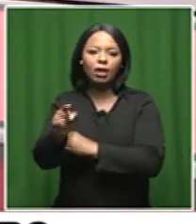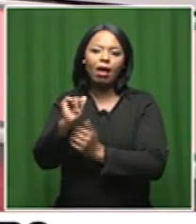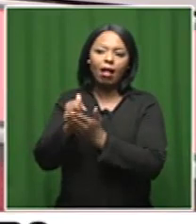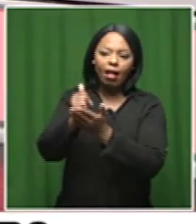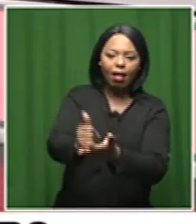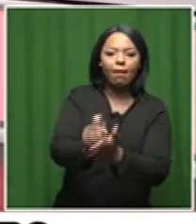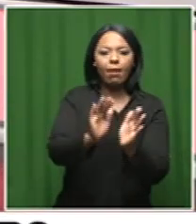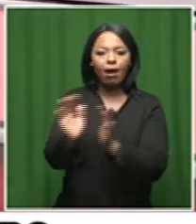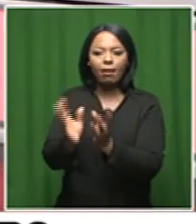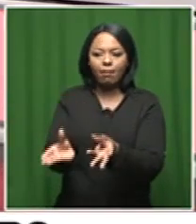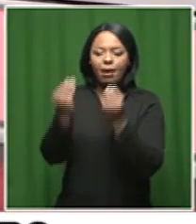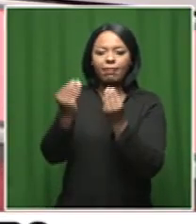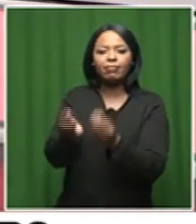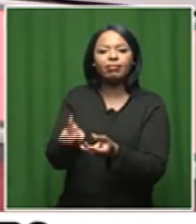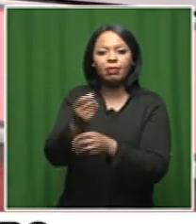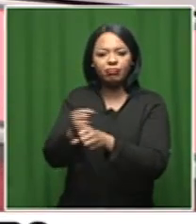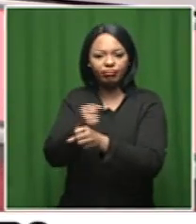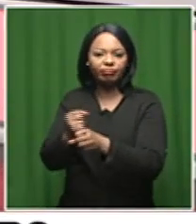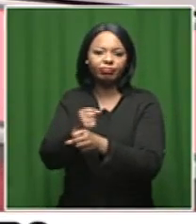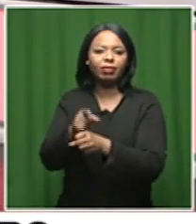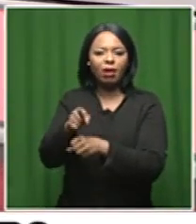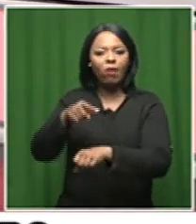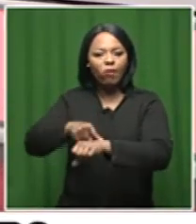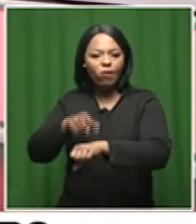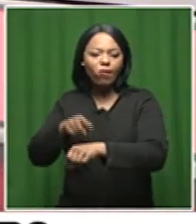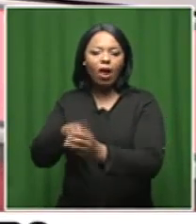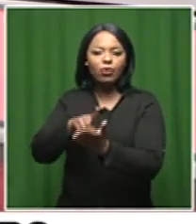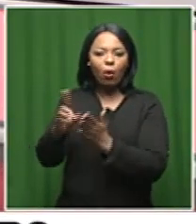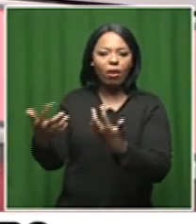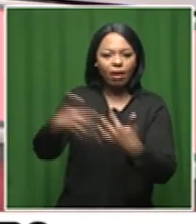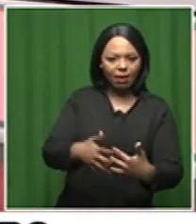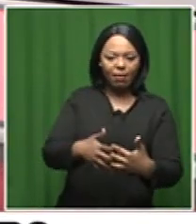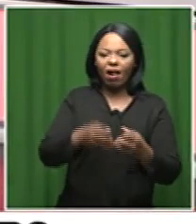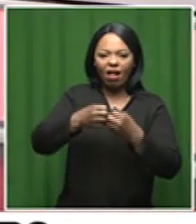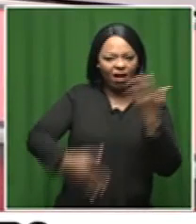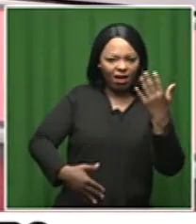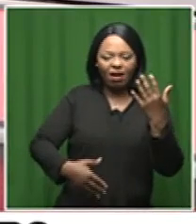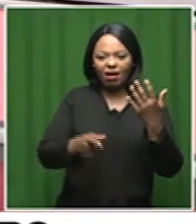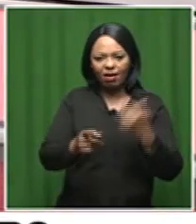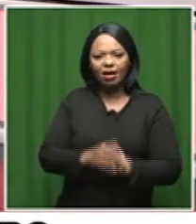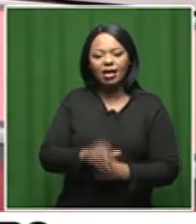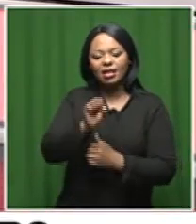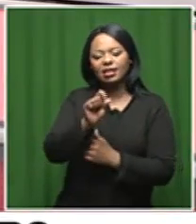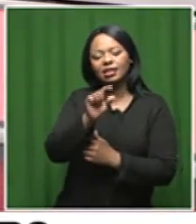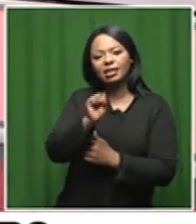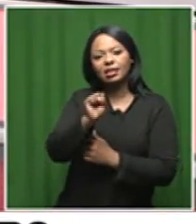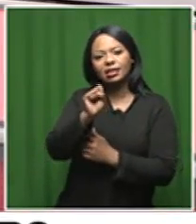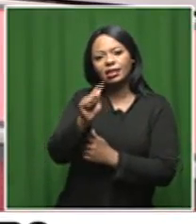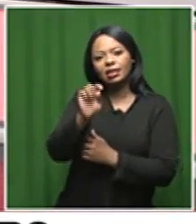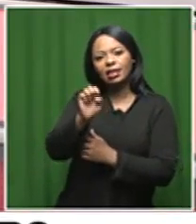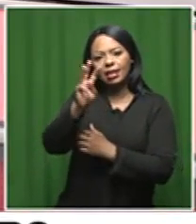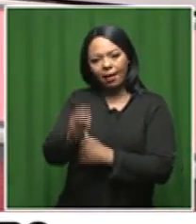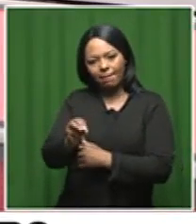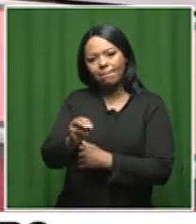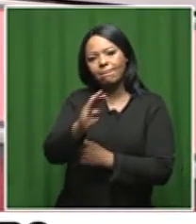treat these people by giving some of their marrow. And some of this marrow, of course, has a number of things. Could be stem cells, could be marrow that is just something in addition to